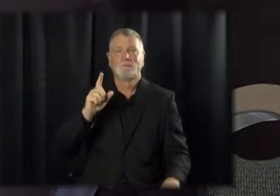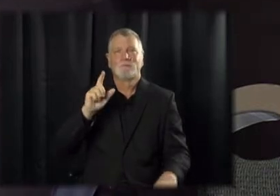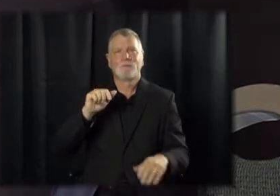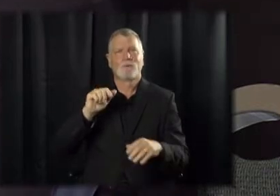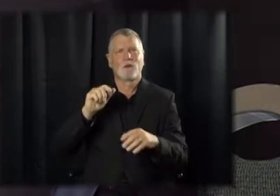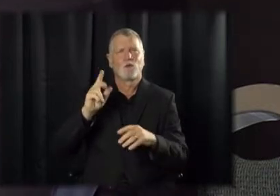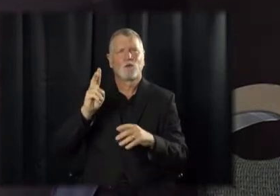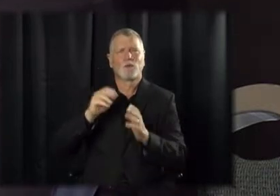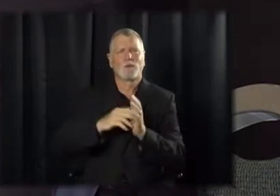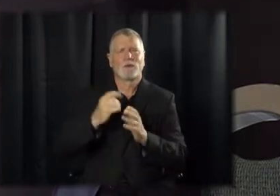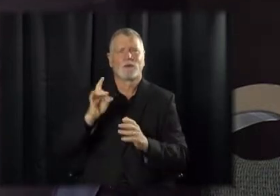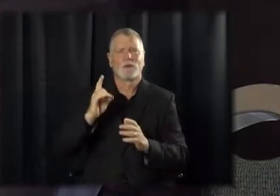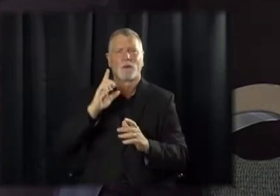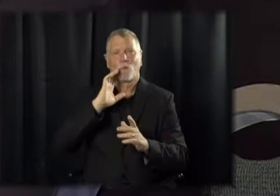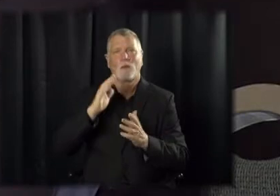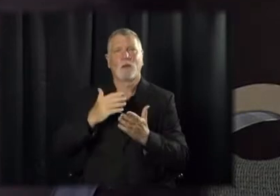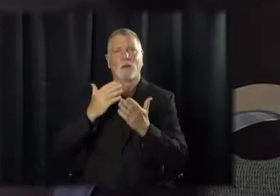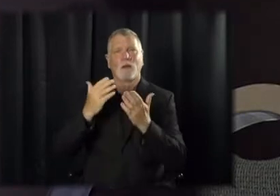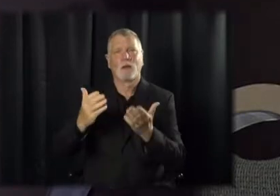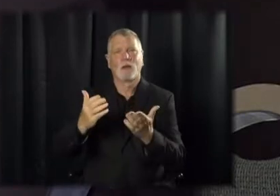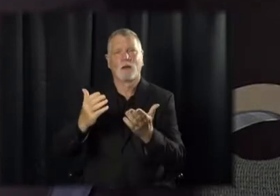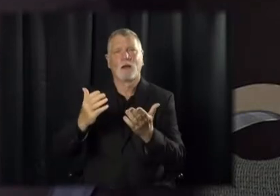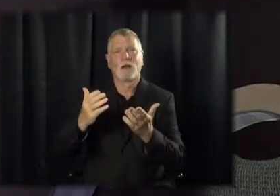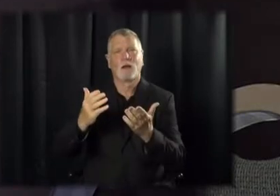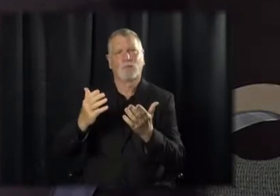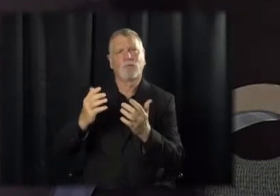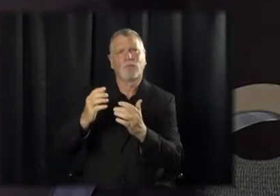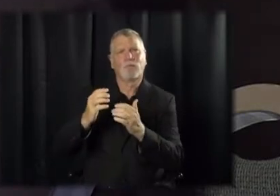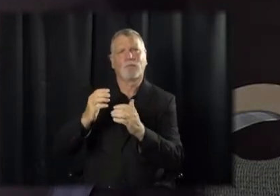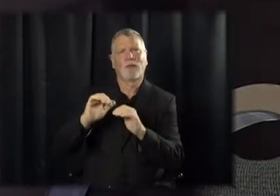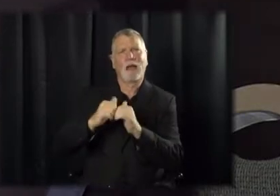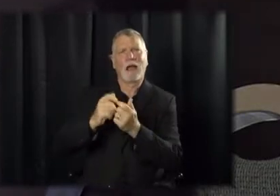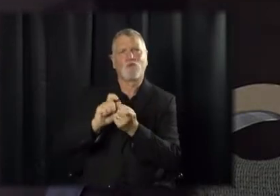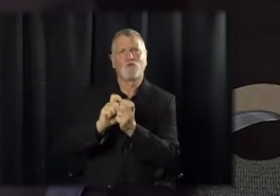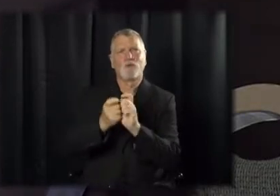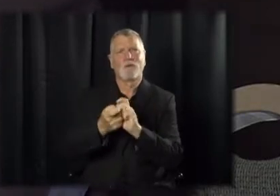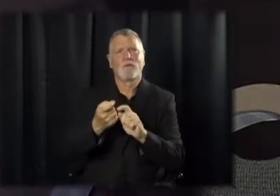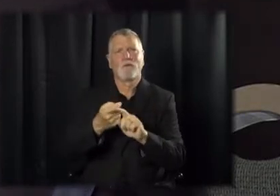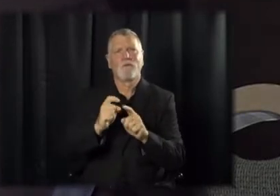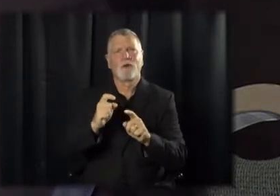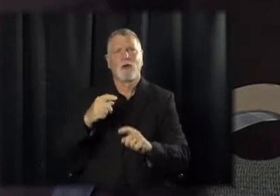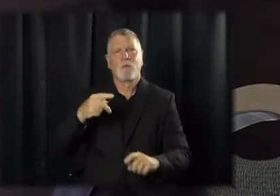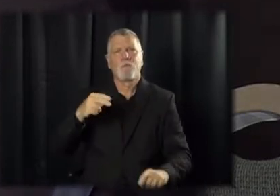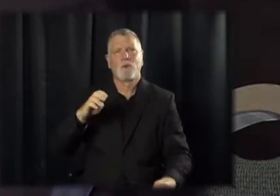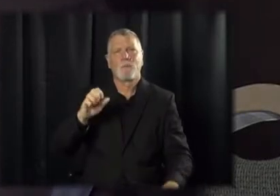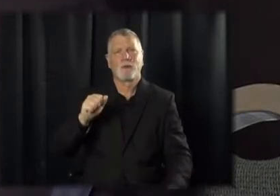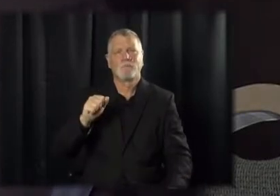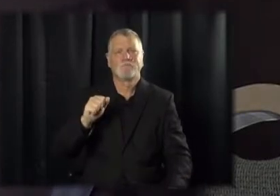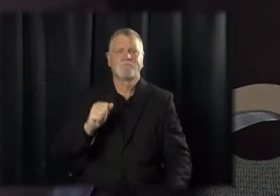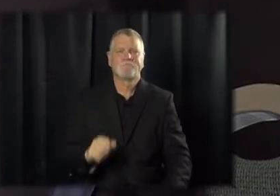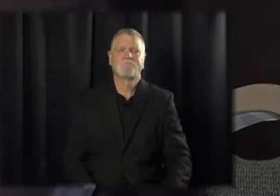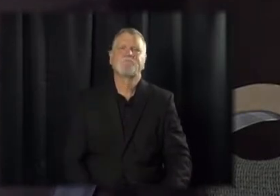2018, which laid out the framework for the transformation of Prepa.